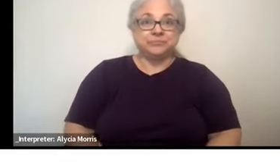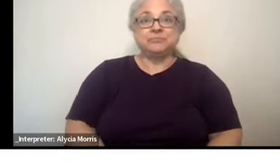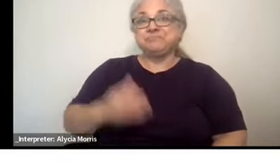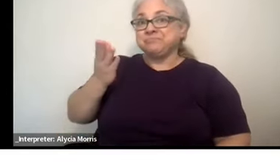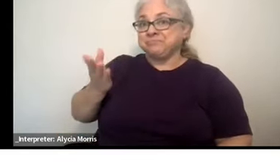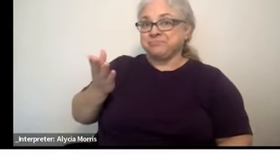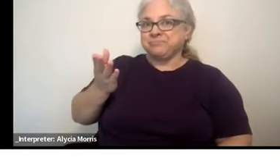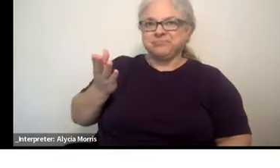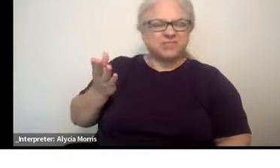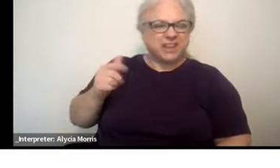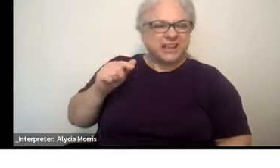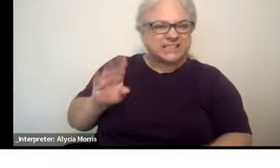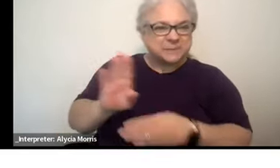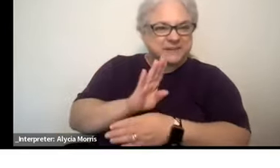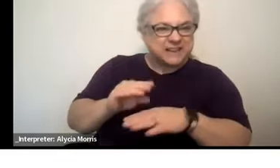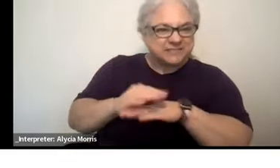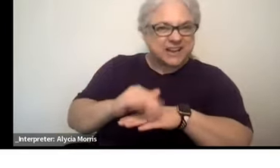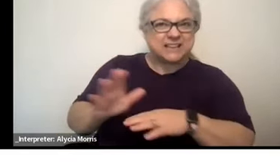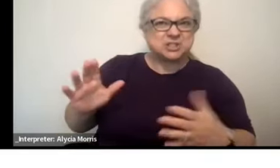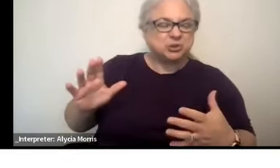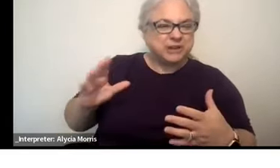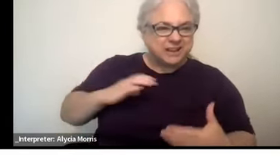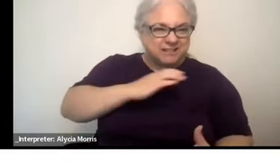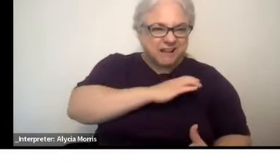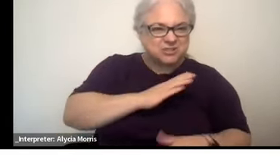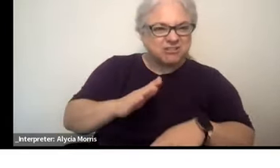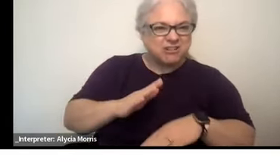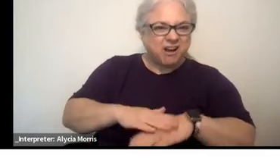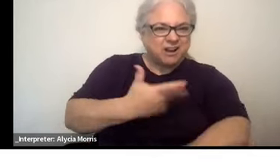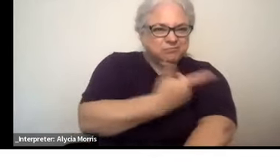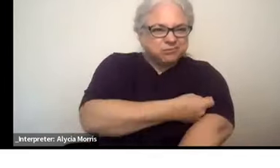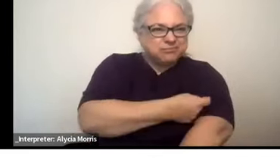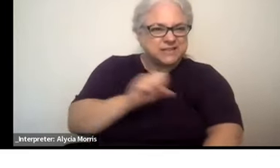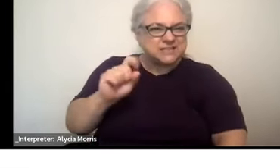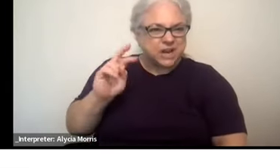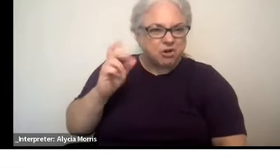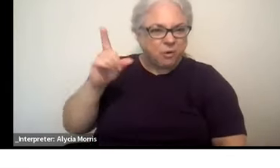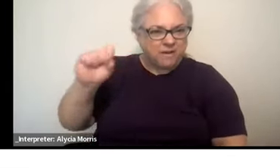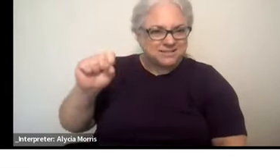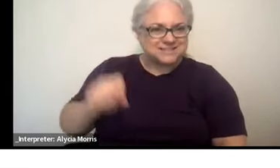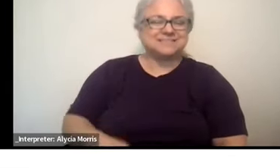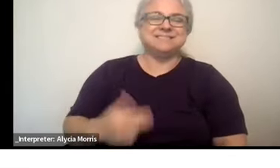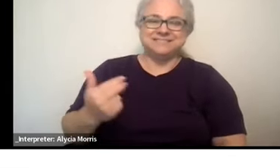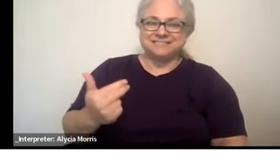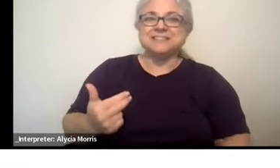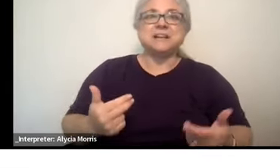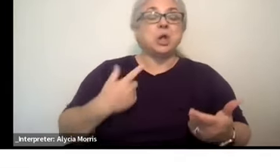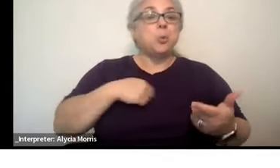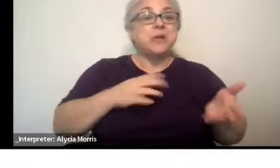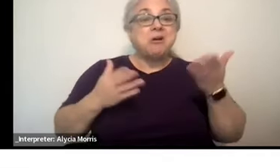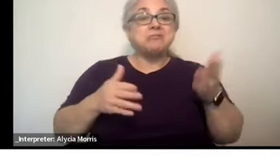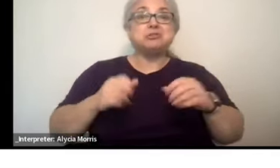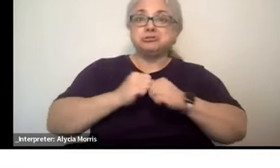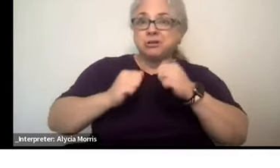Advisory Committee on steroids. One of the key elements of BILT is that it offers a structured, repeatable process that